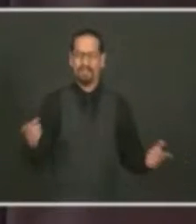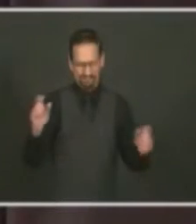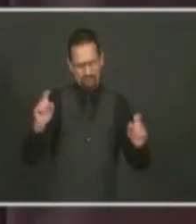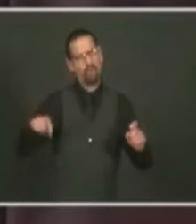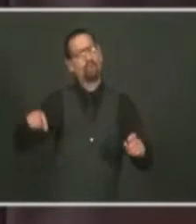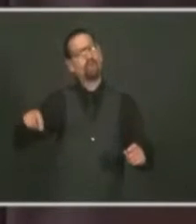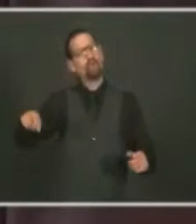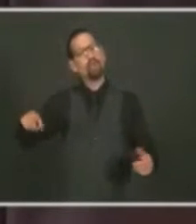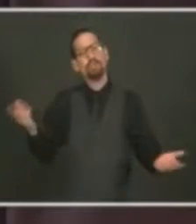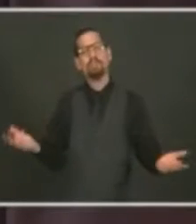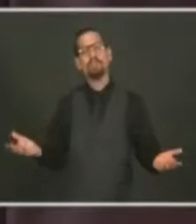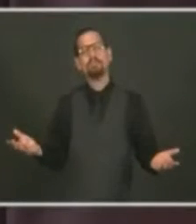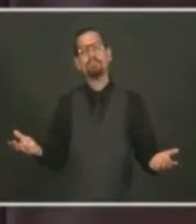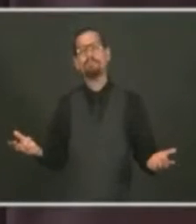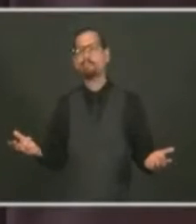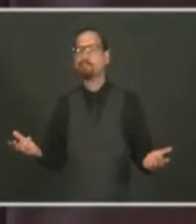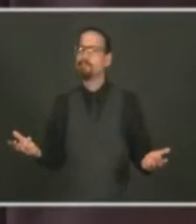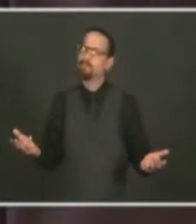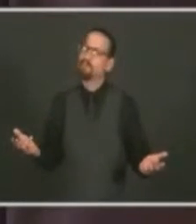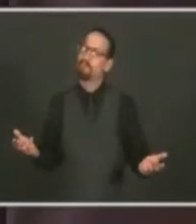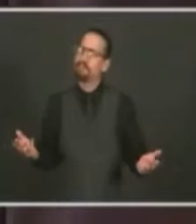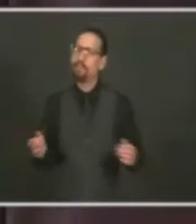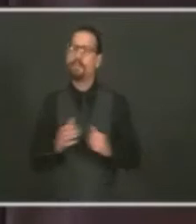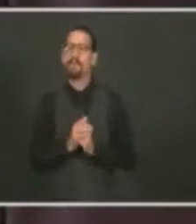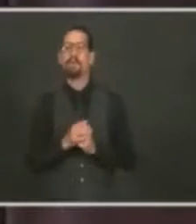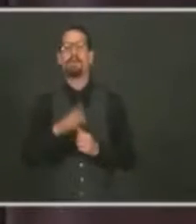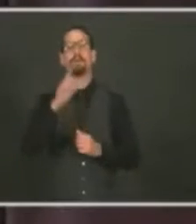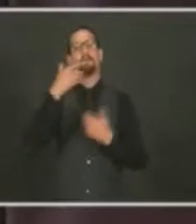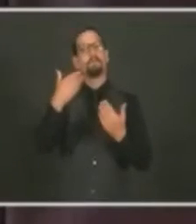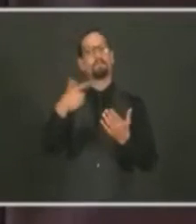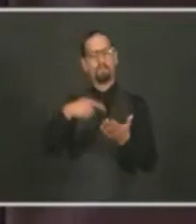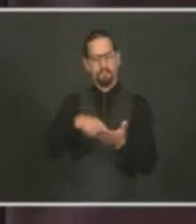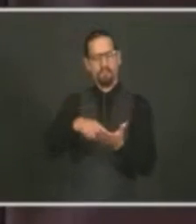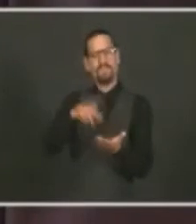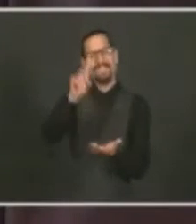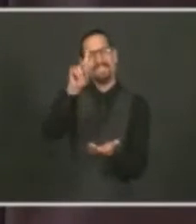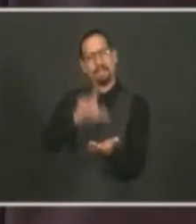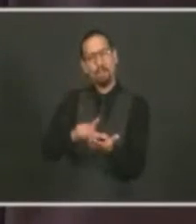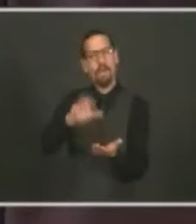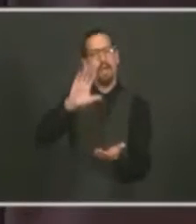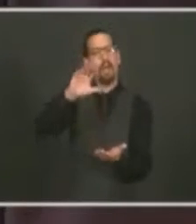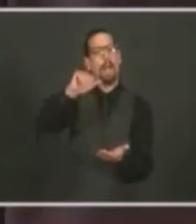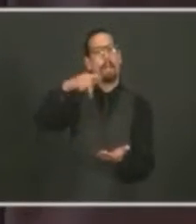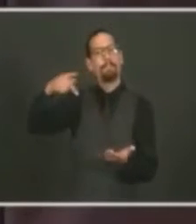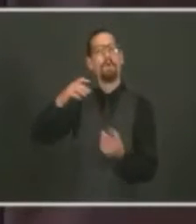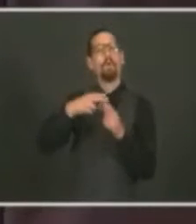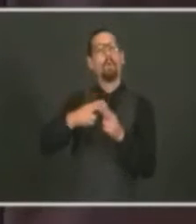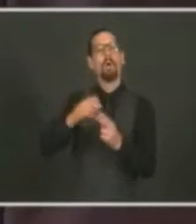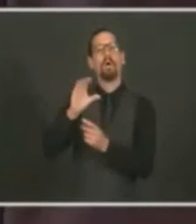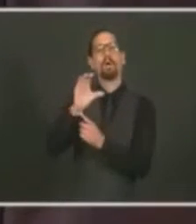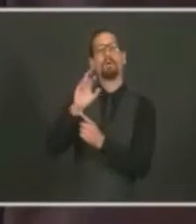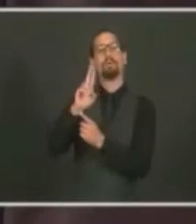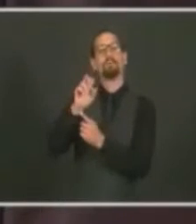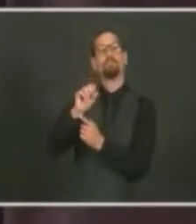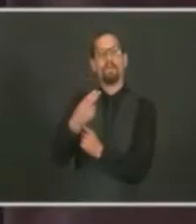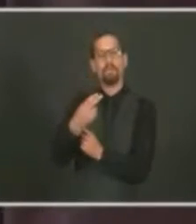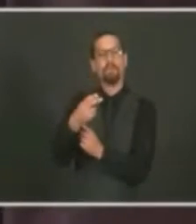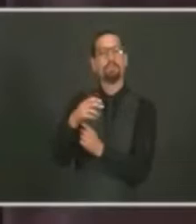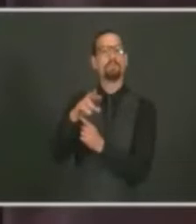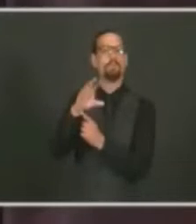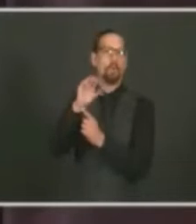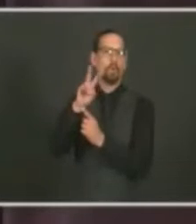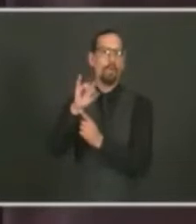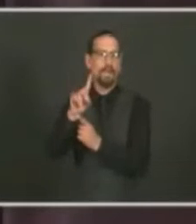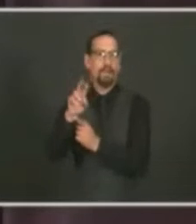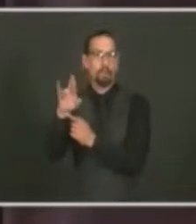their symptom tracker, simply ask them to show you the green smiley face. You know, that's enough. You don't have to you